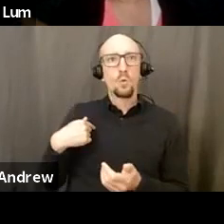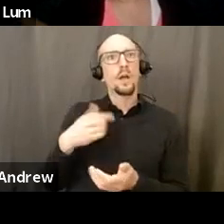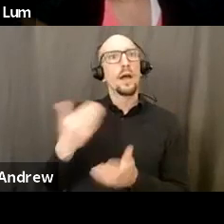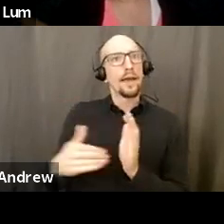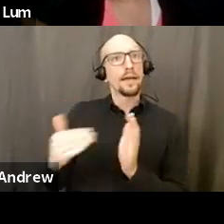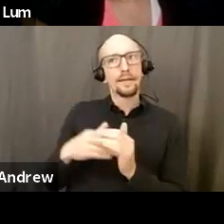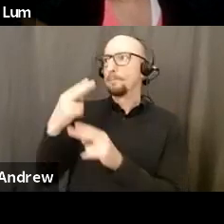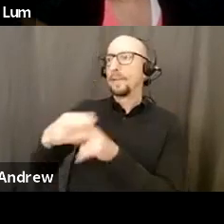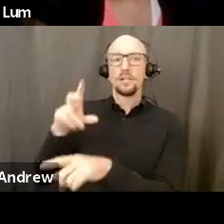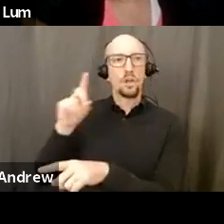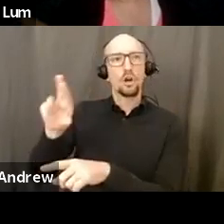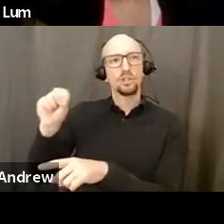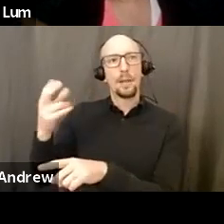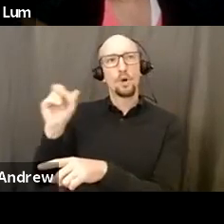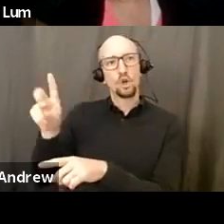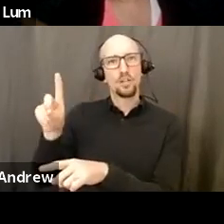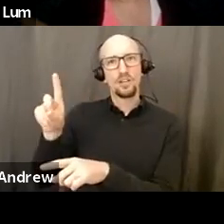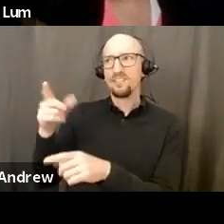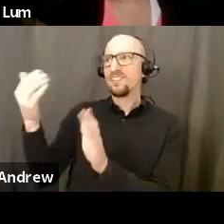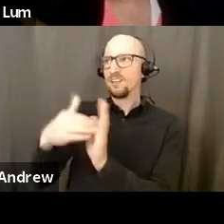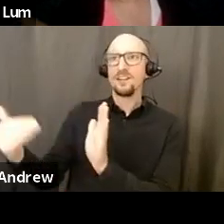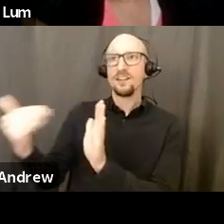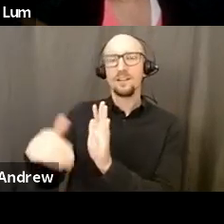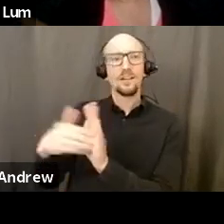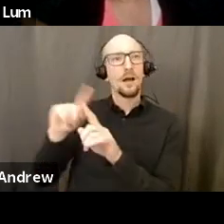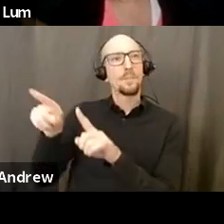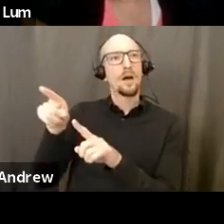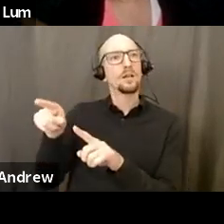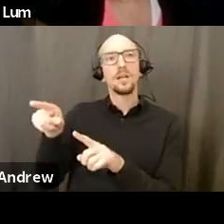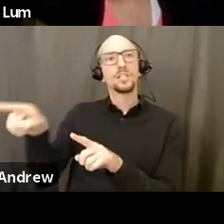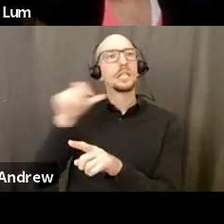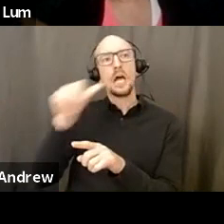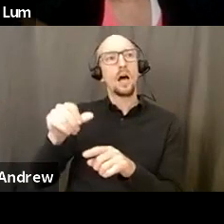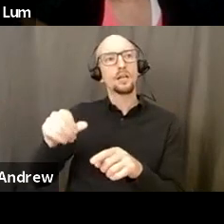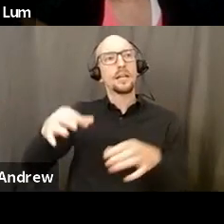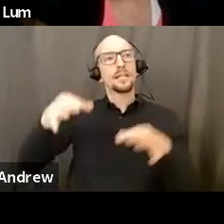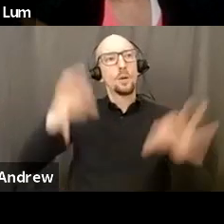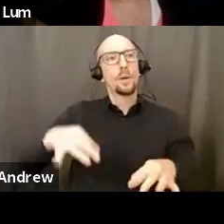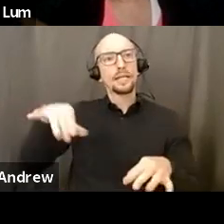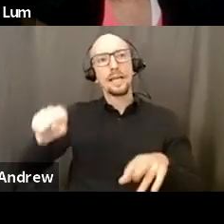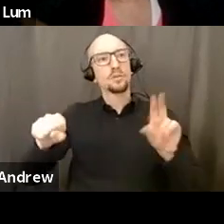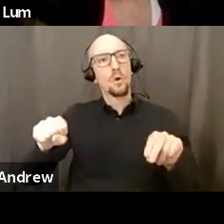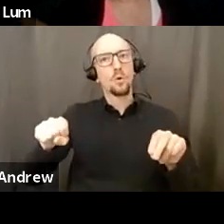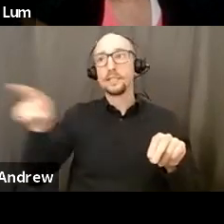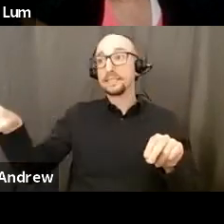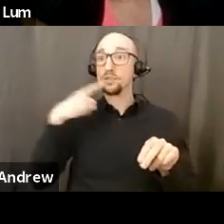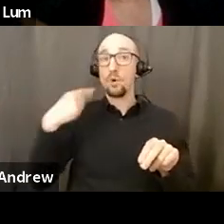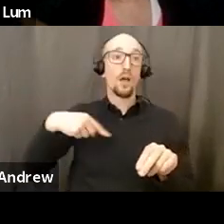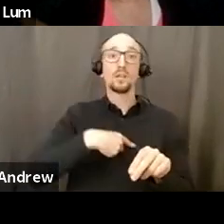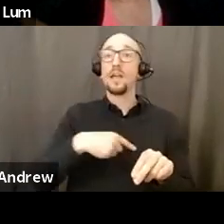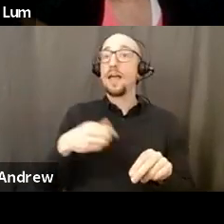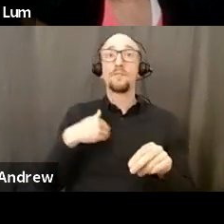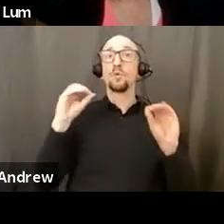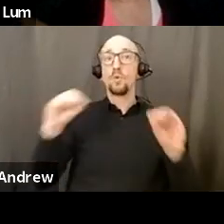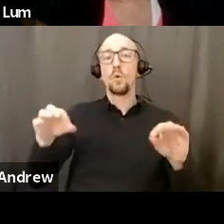Dr. Shepard hedged her bets. As far as I'm concerned, there is no perfect system here. But